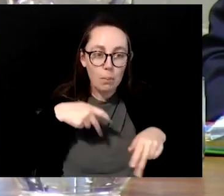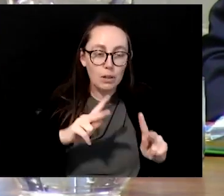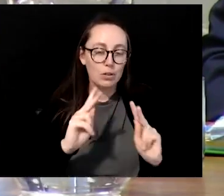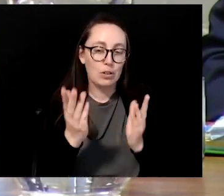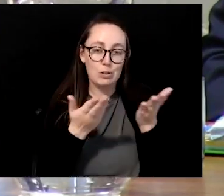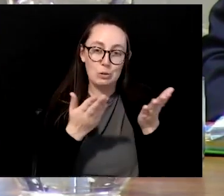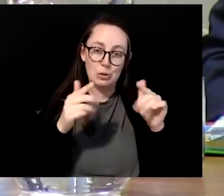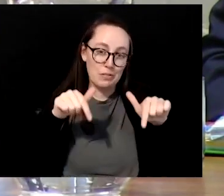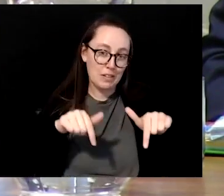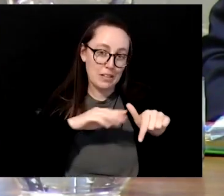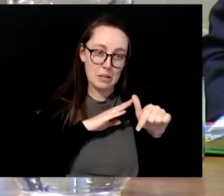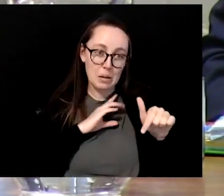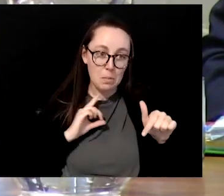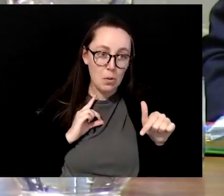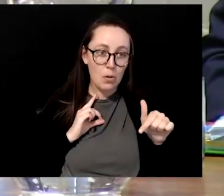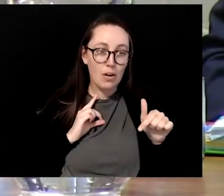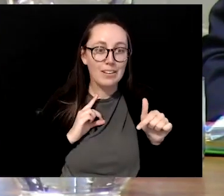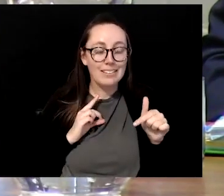and